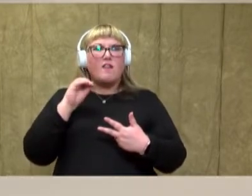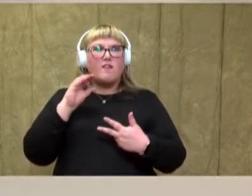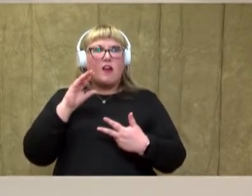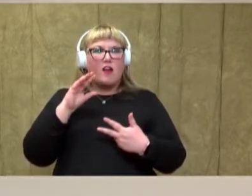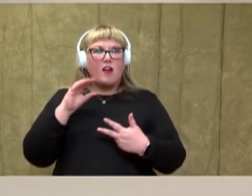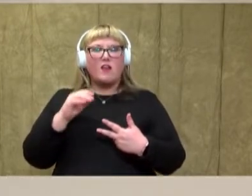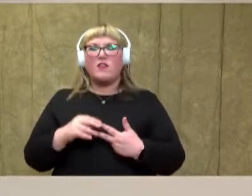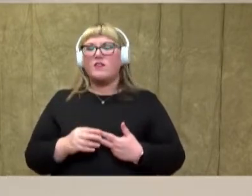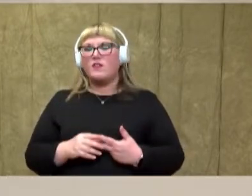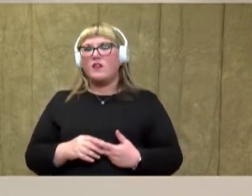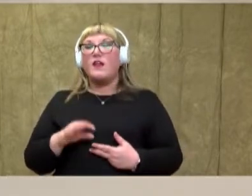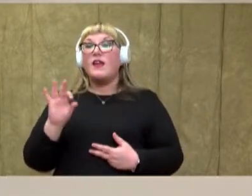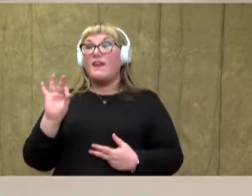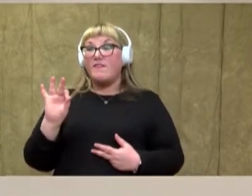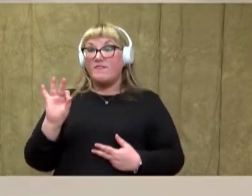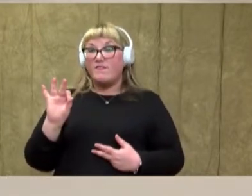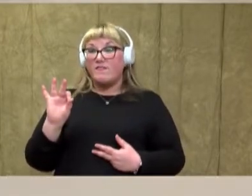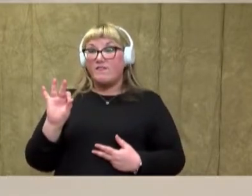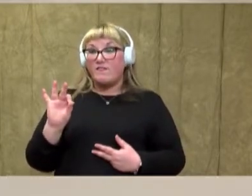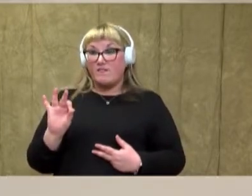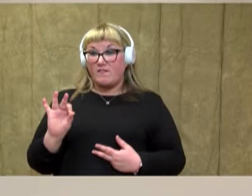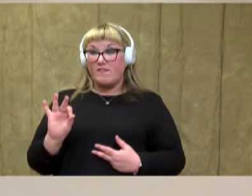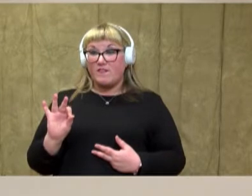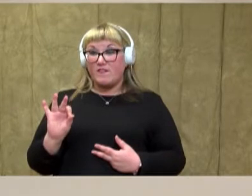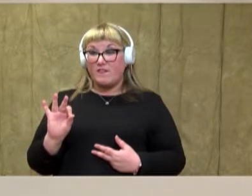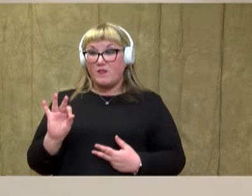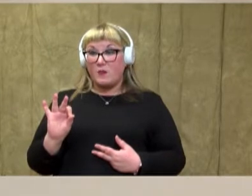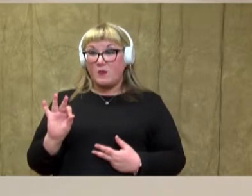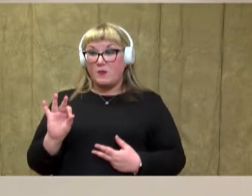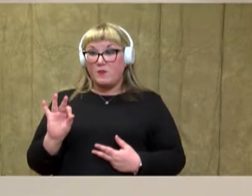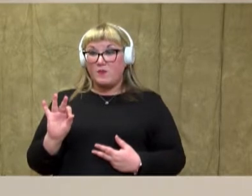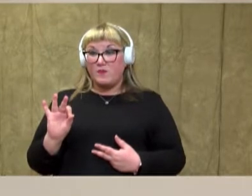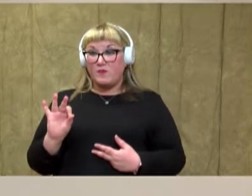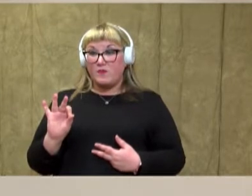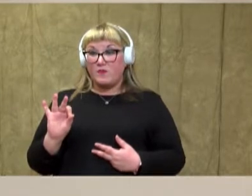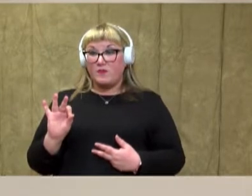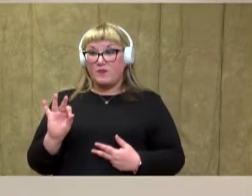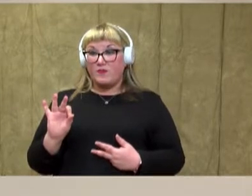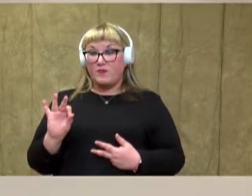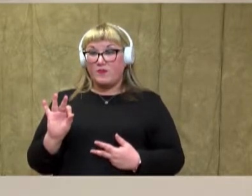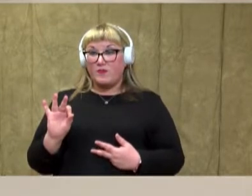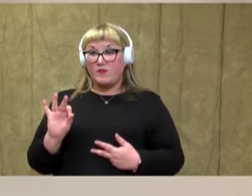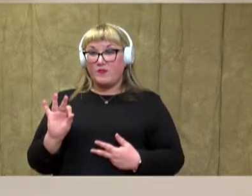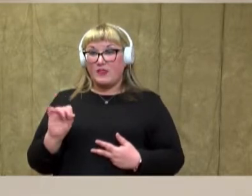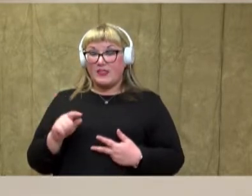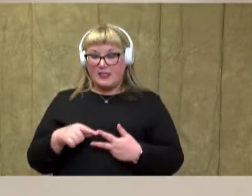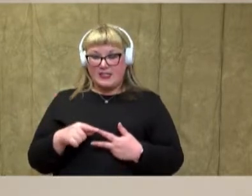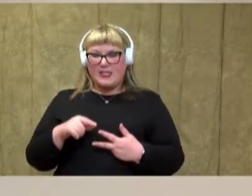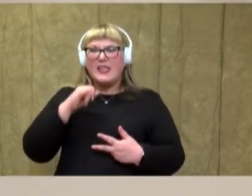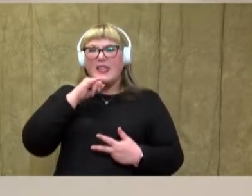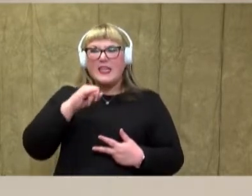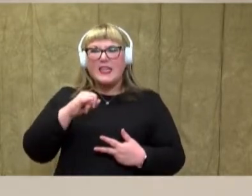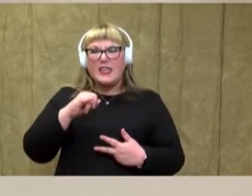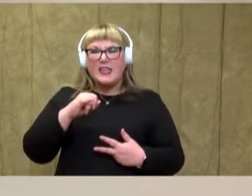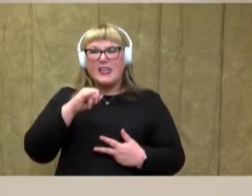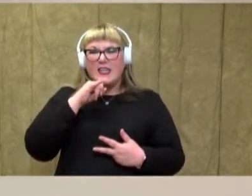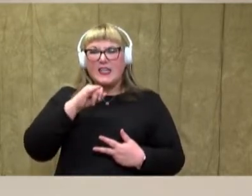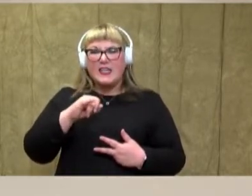Absolutely, the letter F, keep going on your paper. If you have your fingers out, if you're air writing, keep going. F-ish.